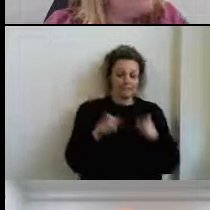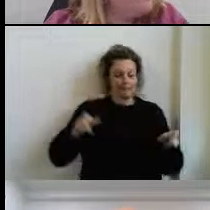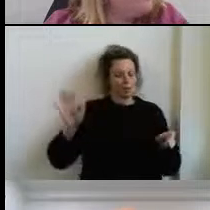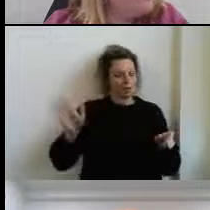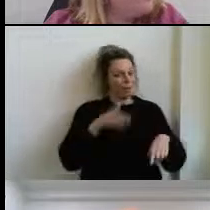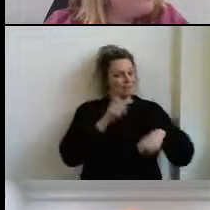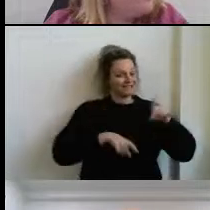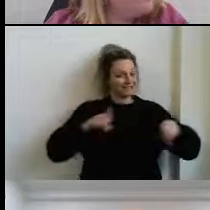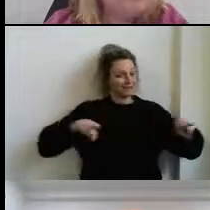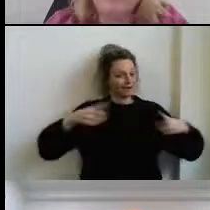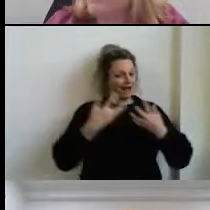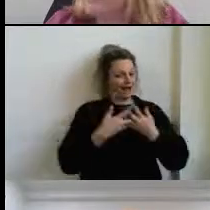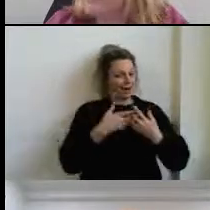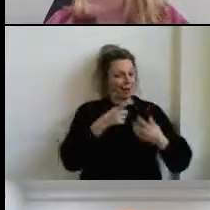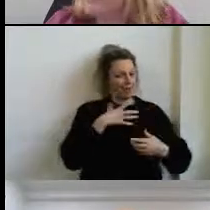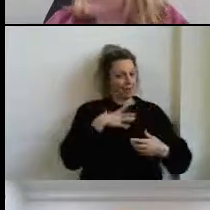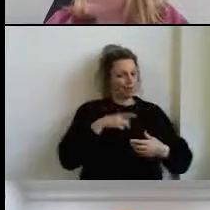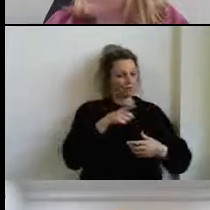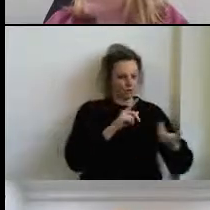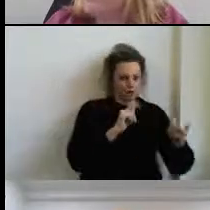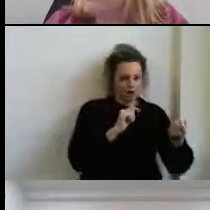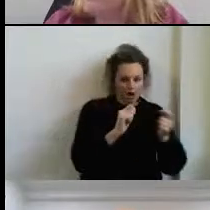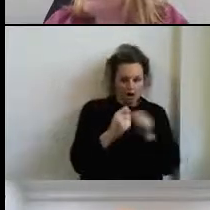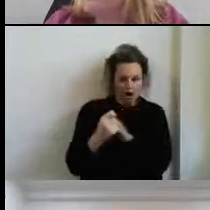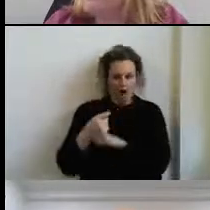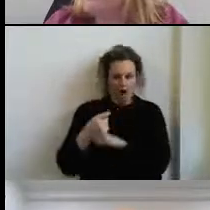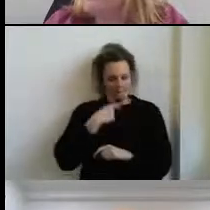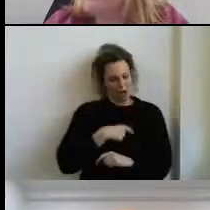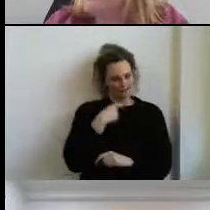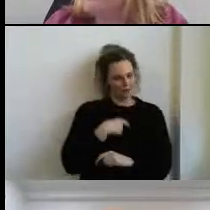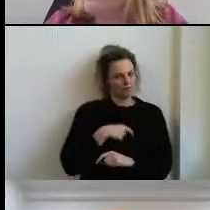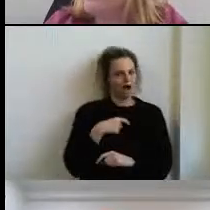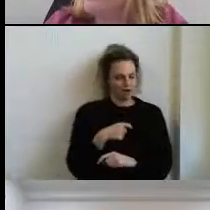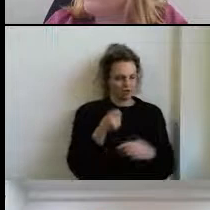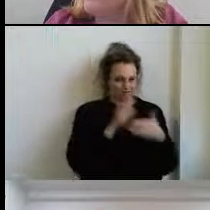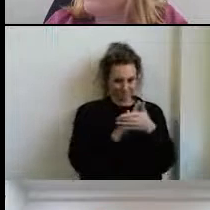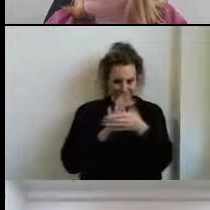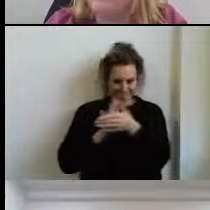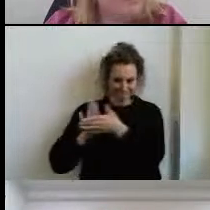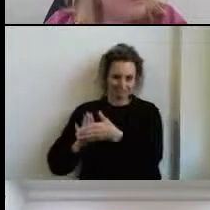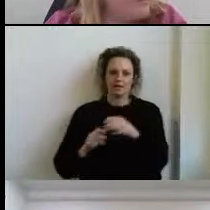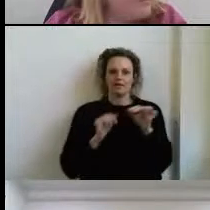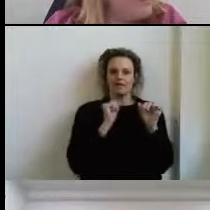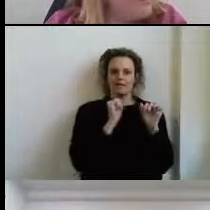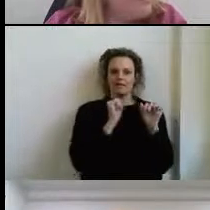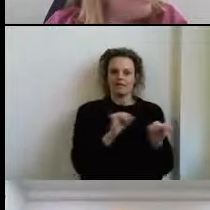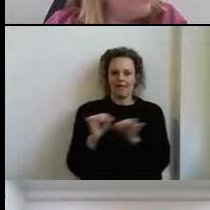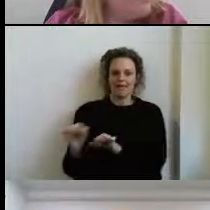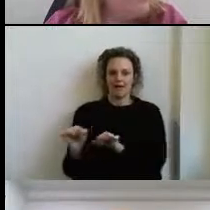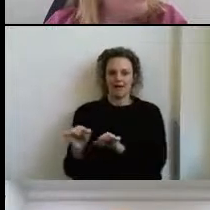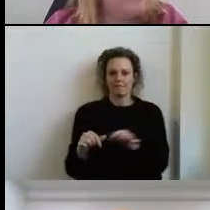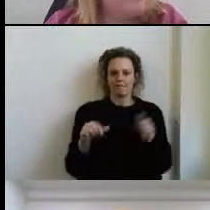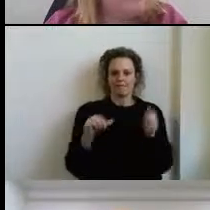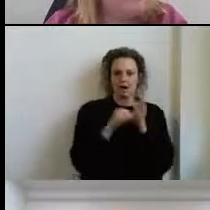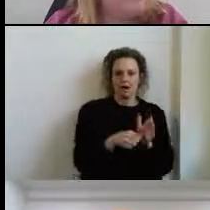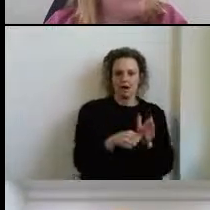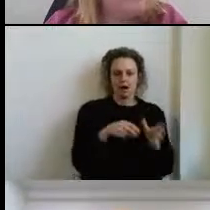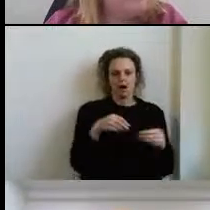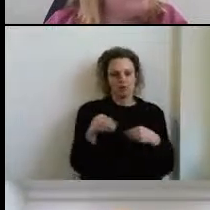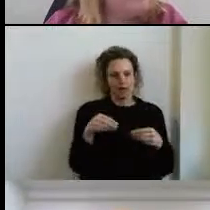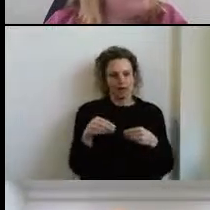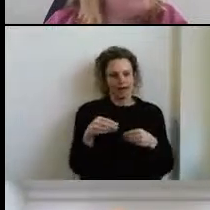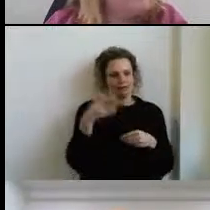these kits have a selection of keyboard bumpers, translucent stickers, tactile stickers, essentially for your